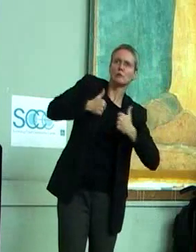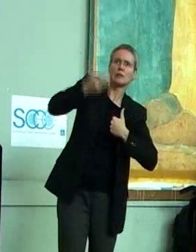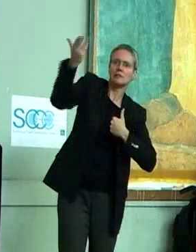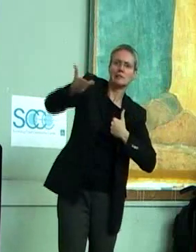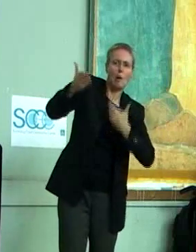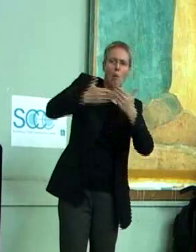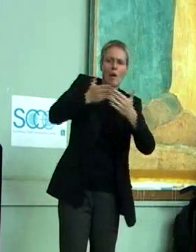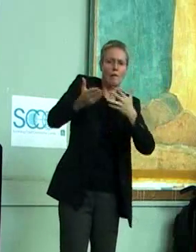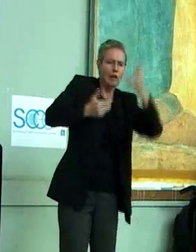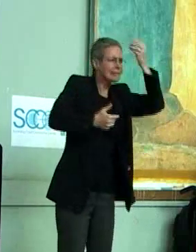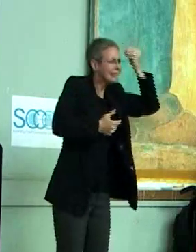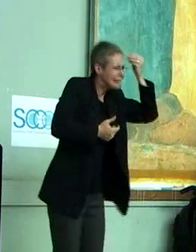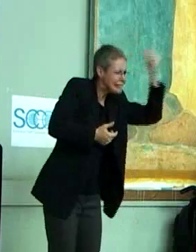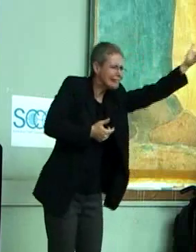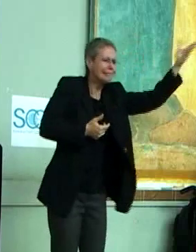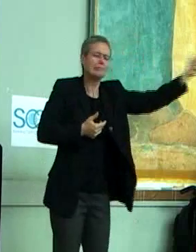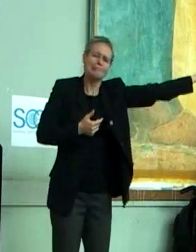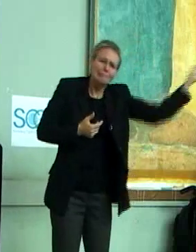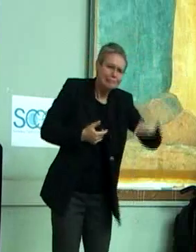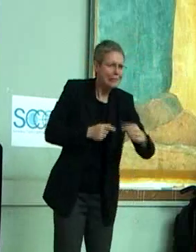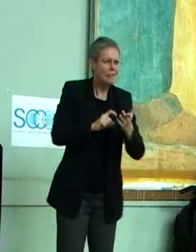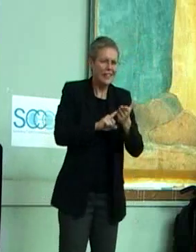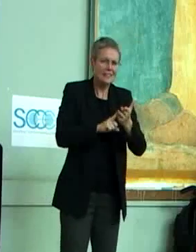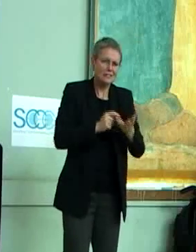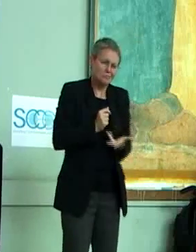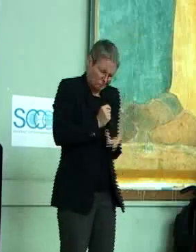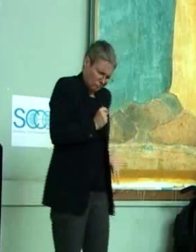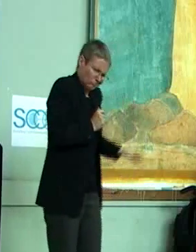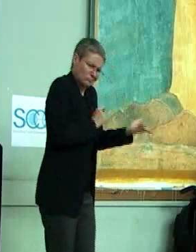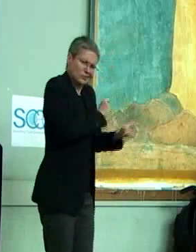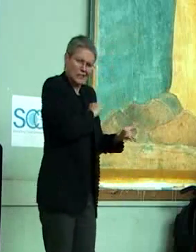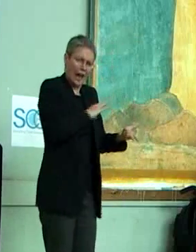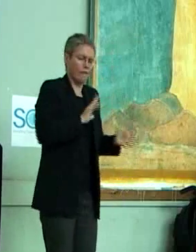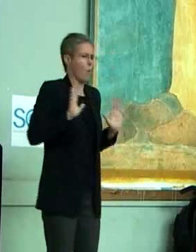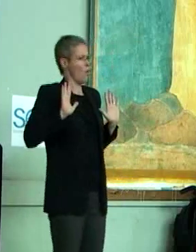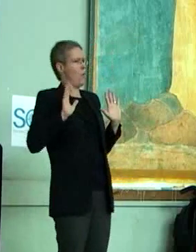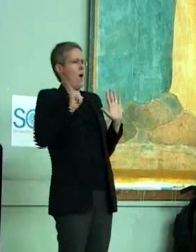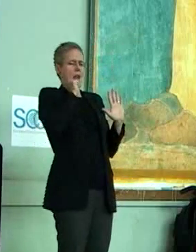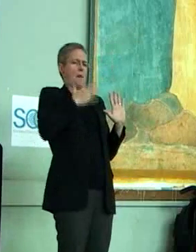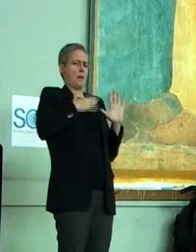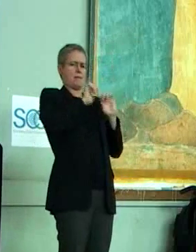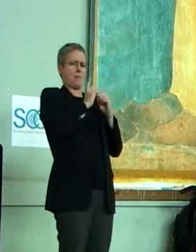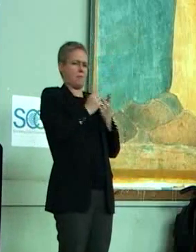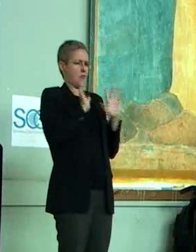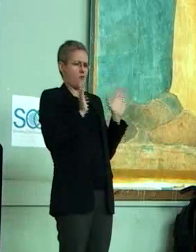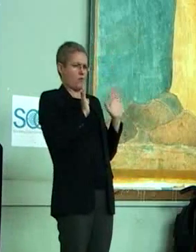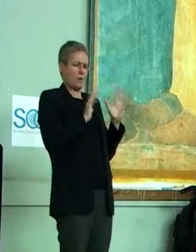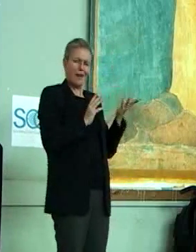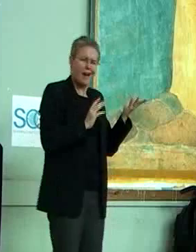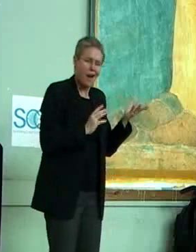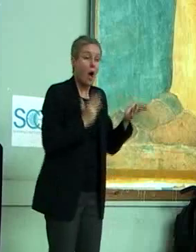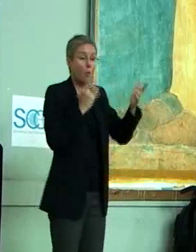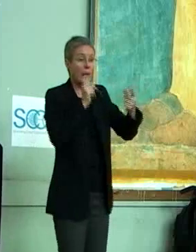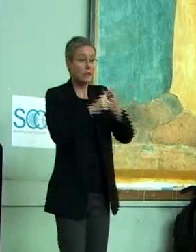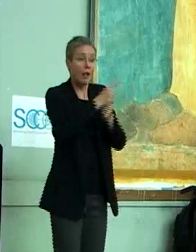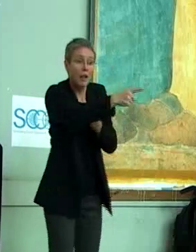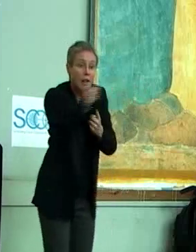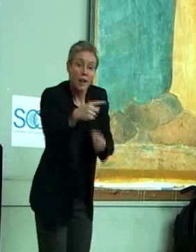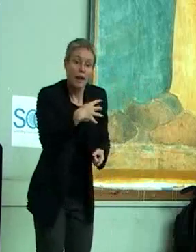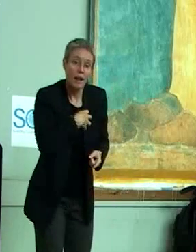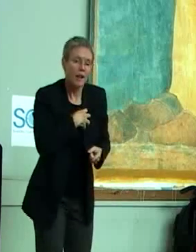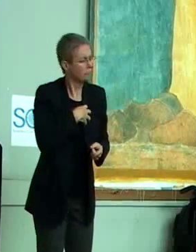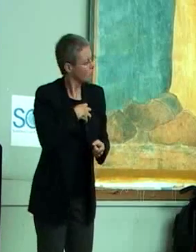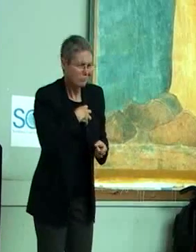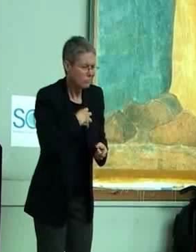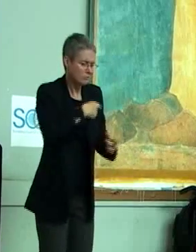ABC Street, or whatever it may be. And it's too bad that we have to always wait until someone complains about it. We have to start